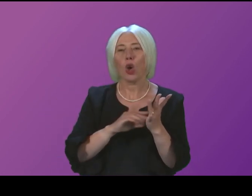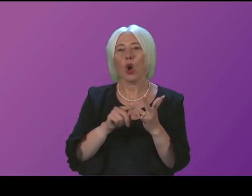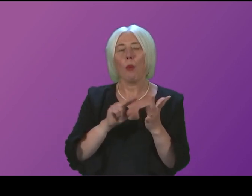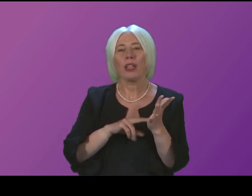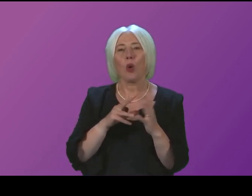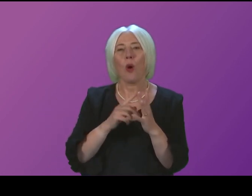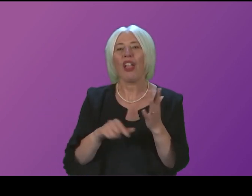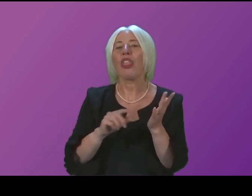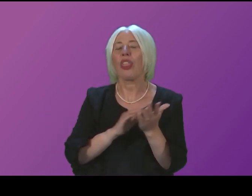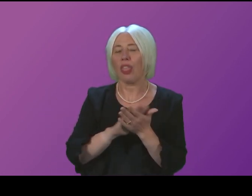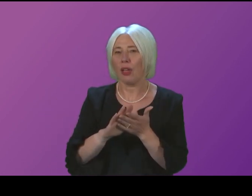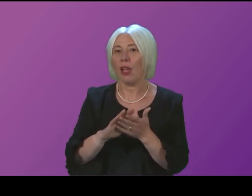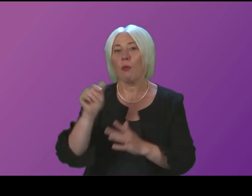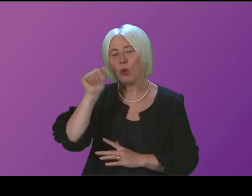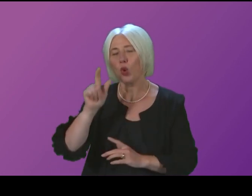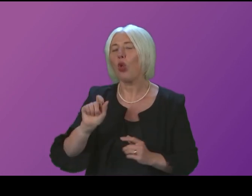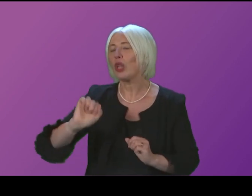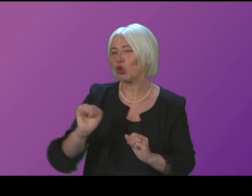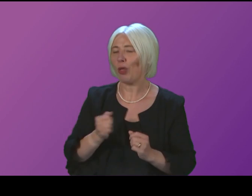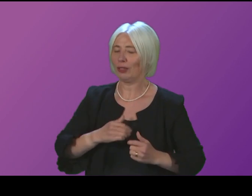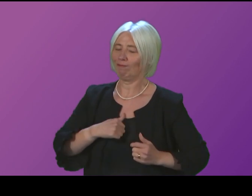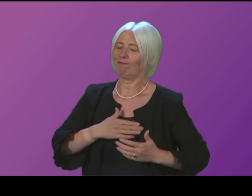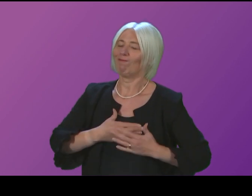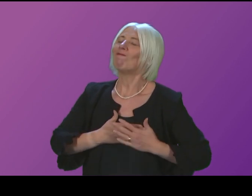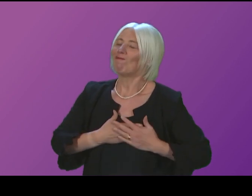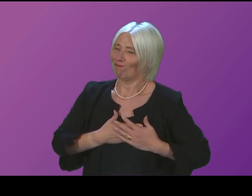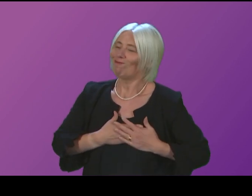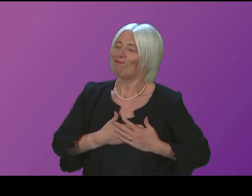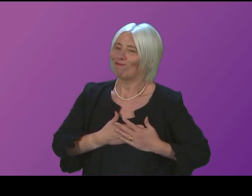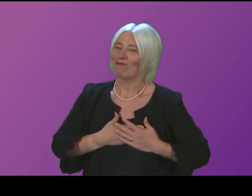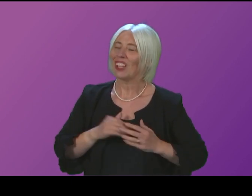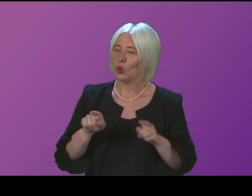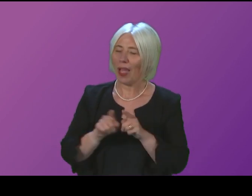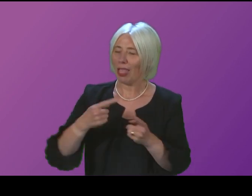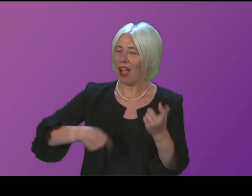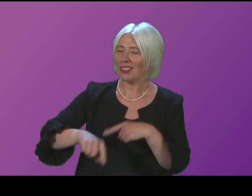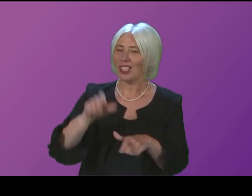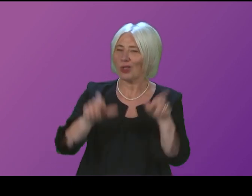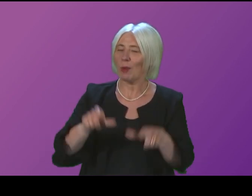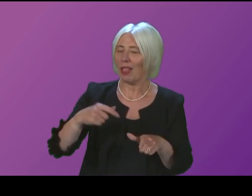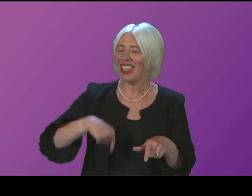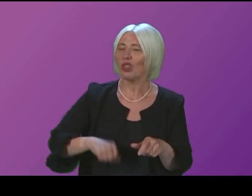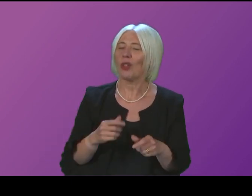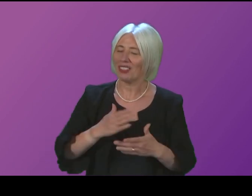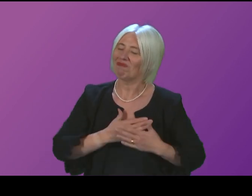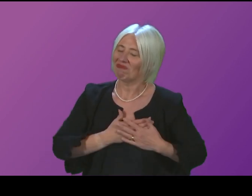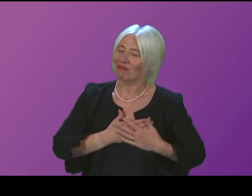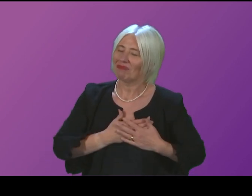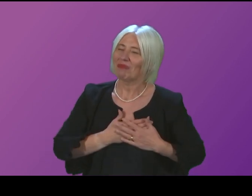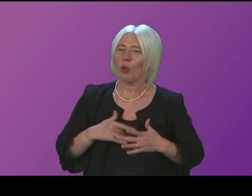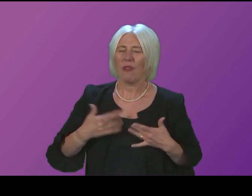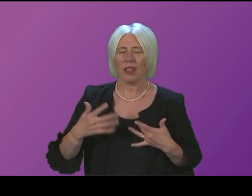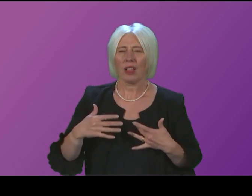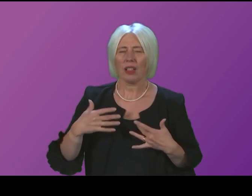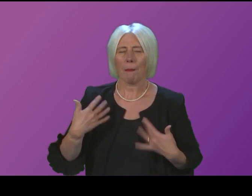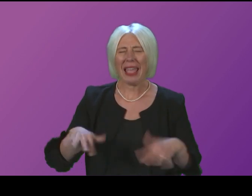Queen held Scotland close to her heart and we held her to ours. We feel the pain of her loss